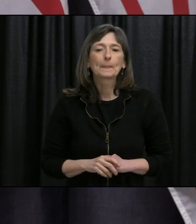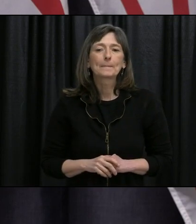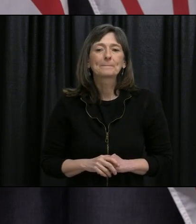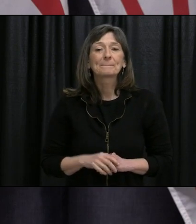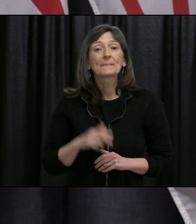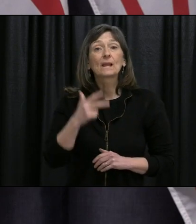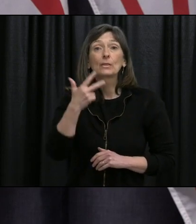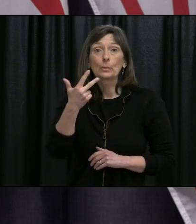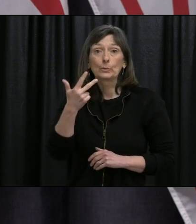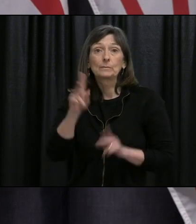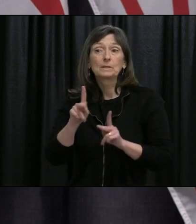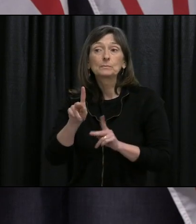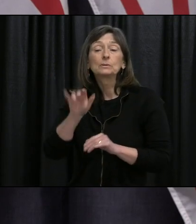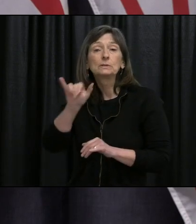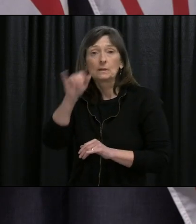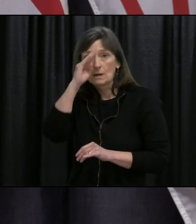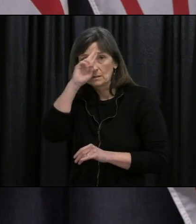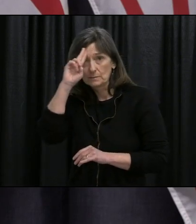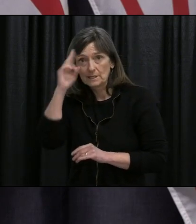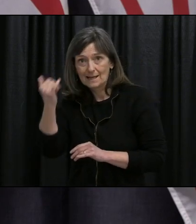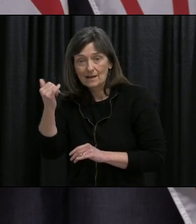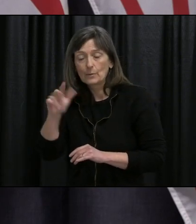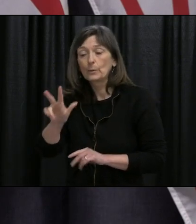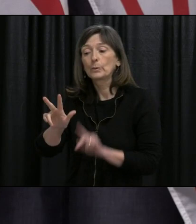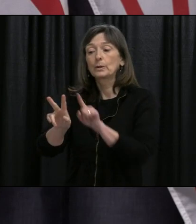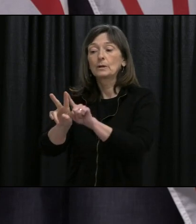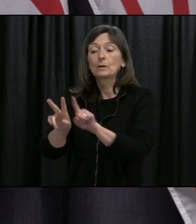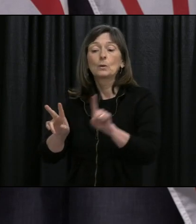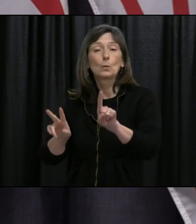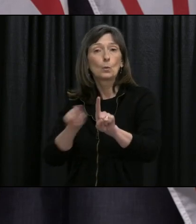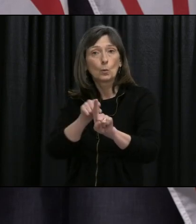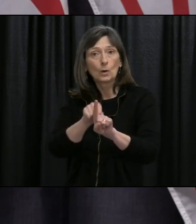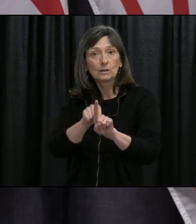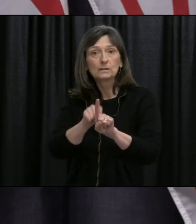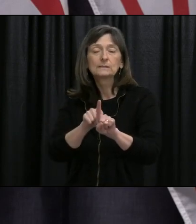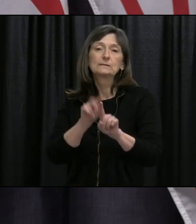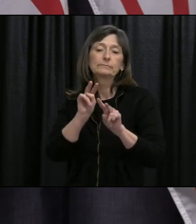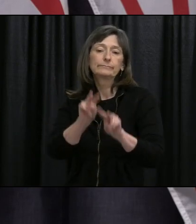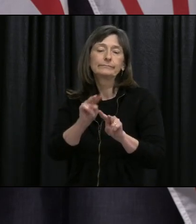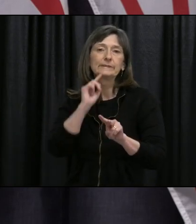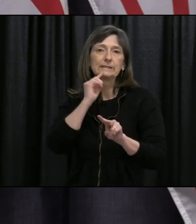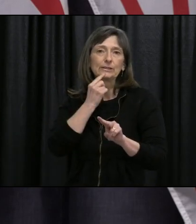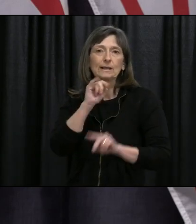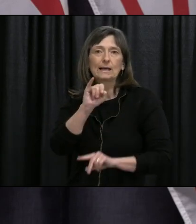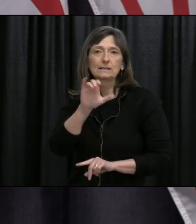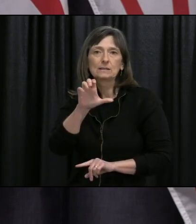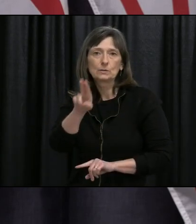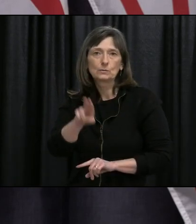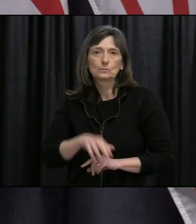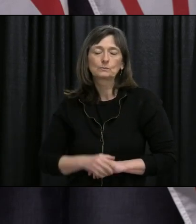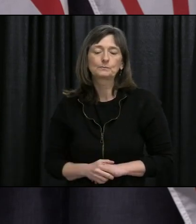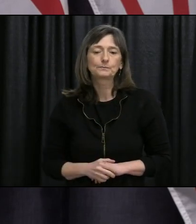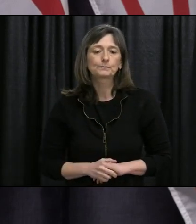3 people are in hospital due to the virus, and of these patients, 1 is in intensive care.